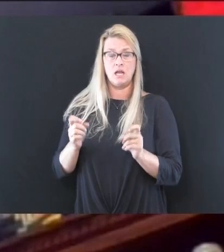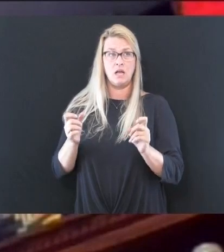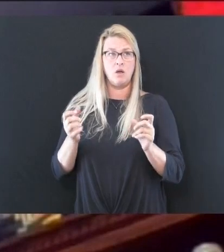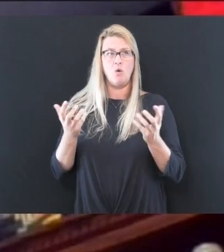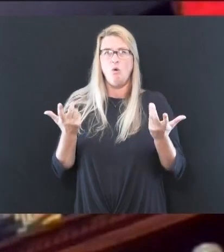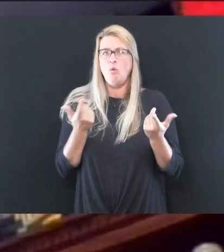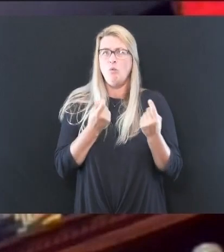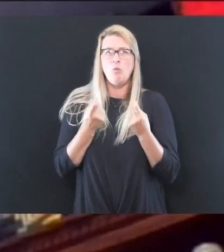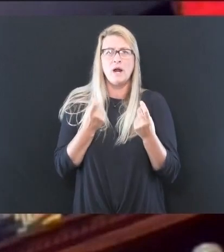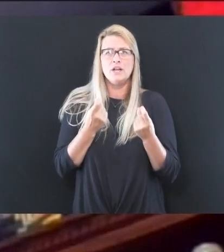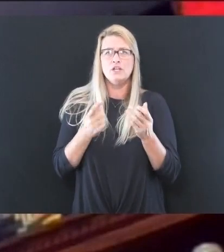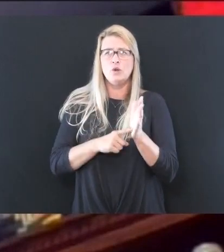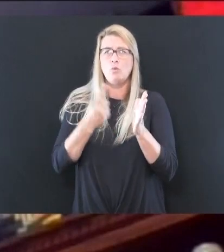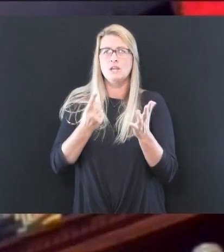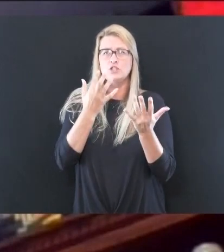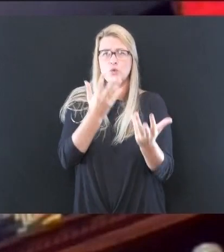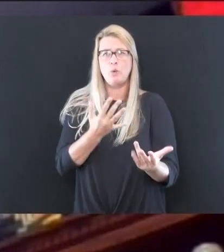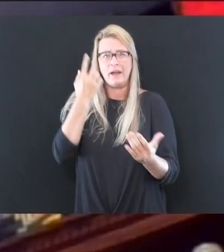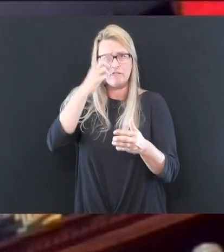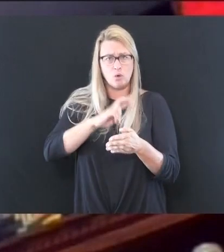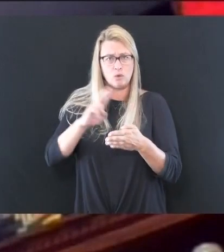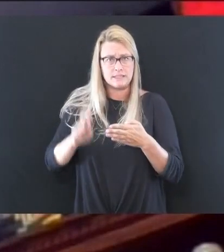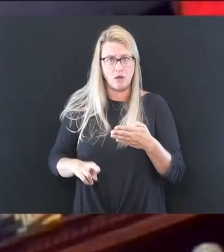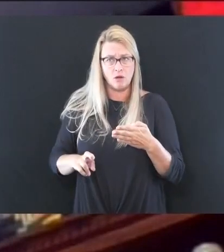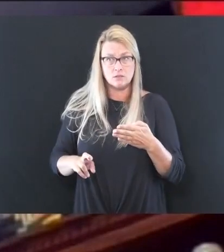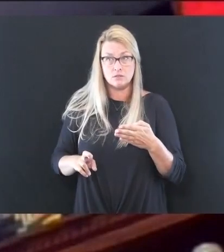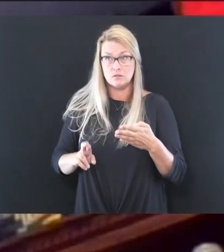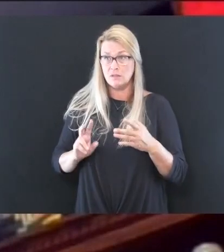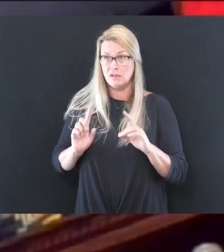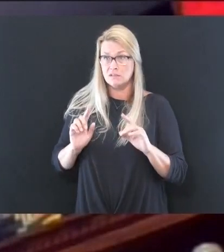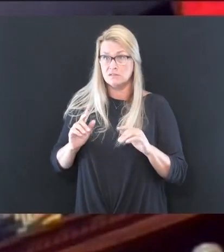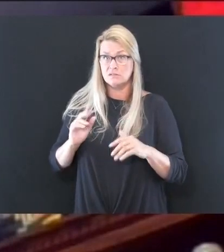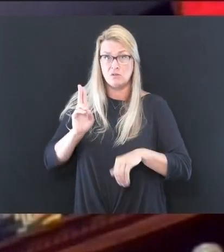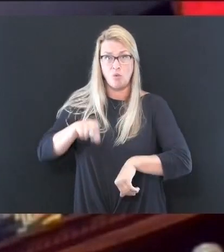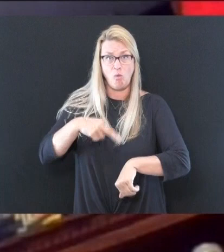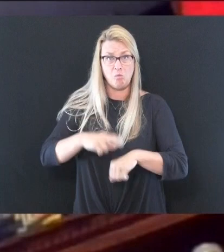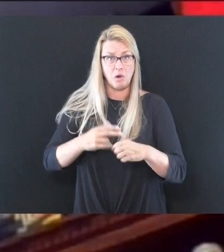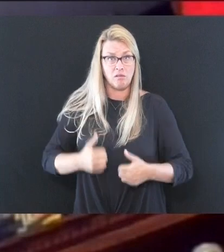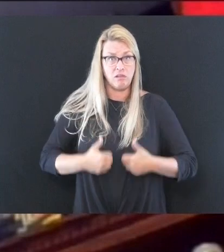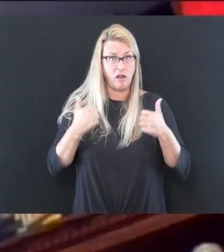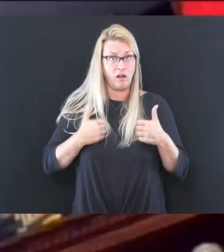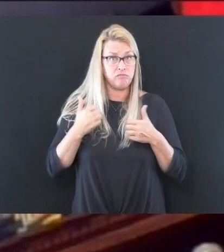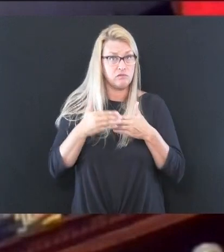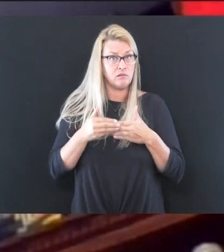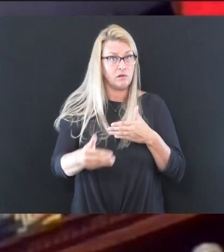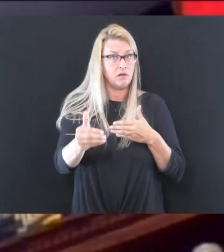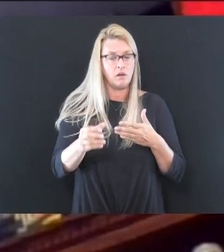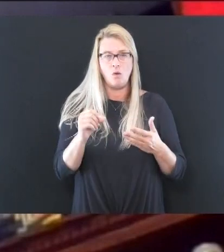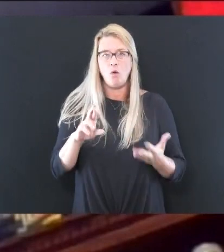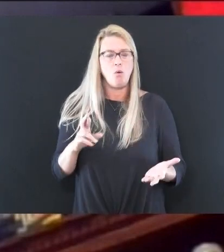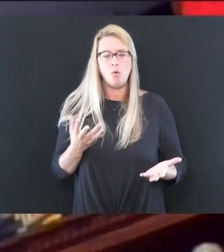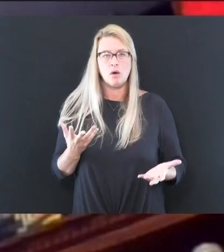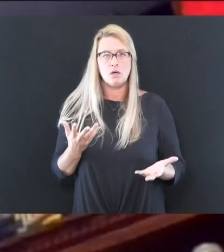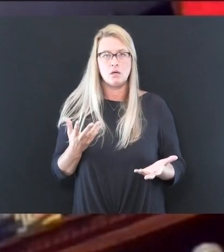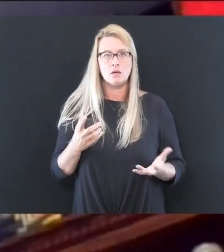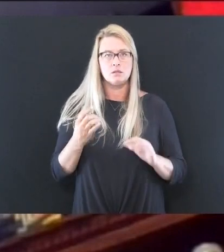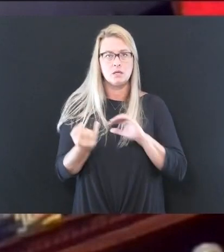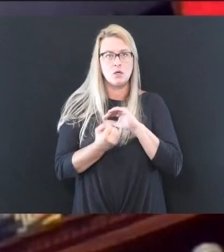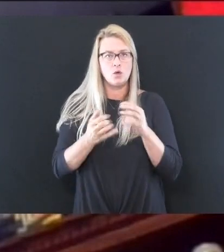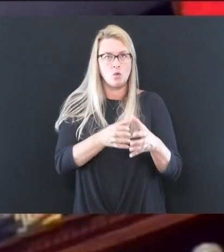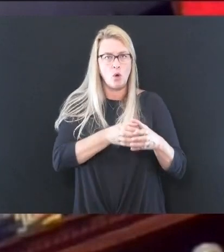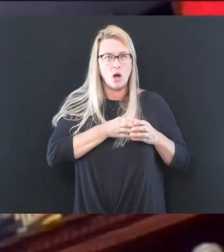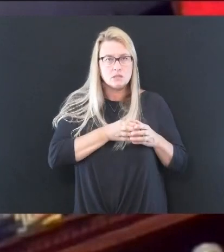days it takes to get the results? Do you just go about your daily business, or do you have to go into some kind of a quarantine